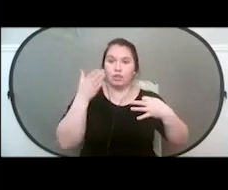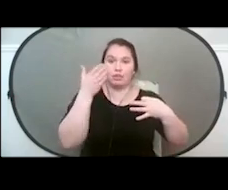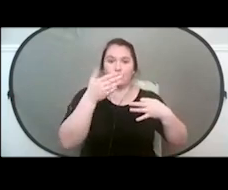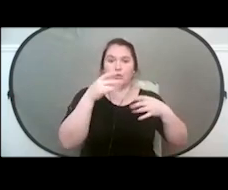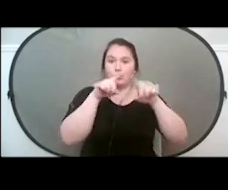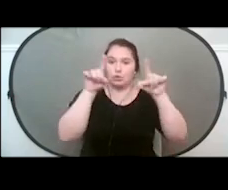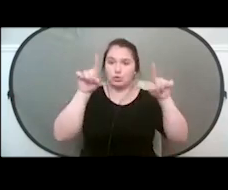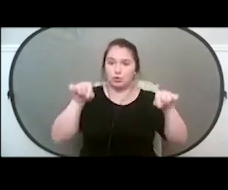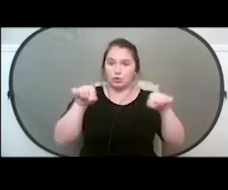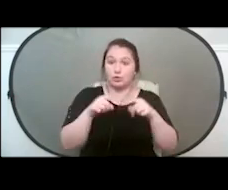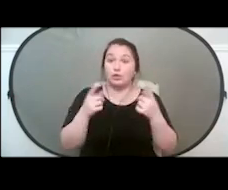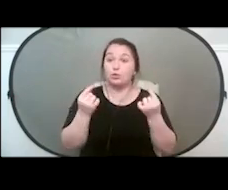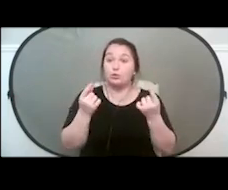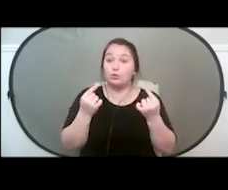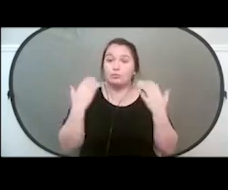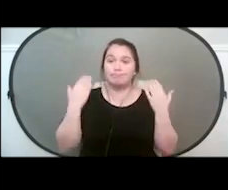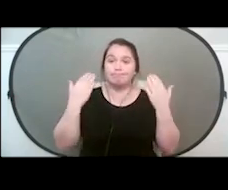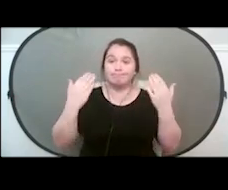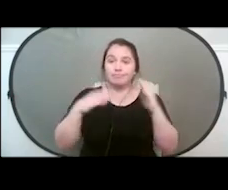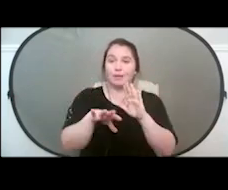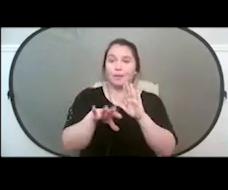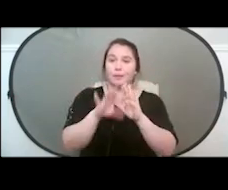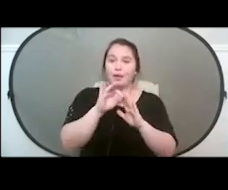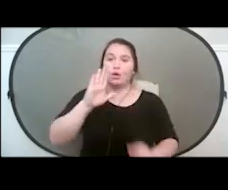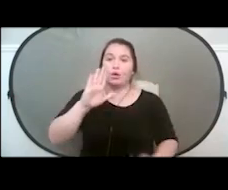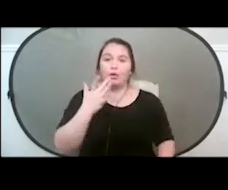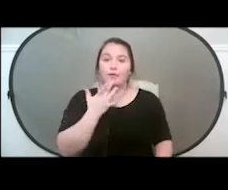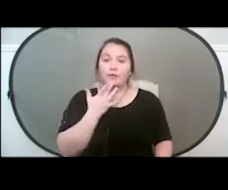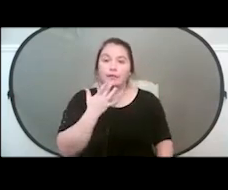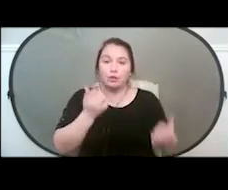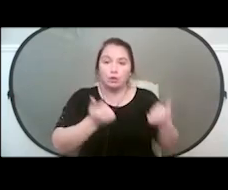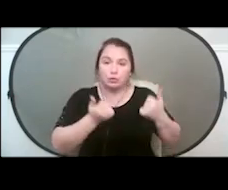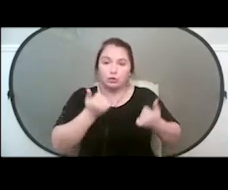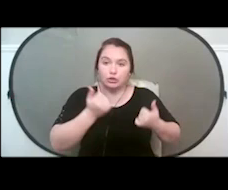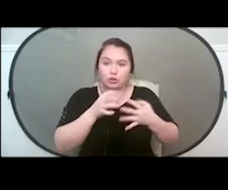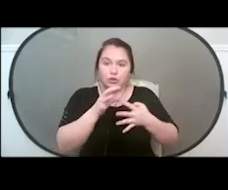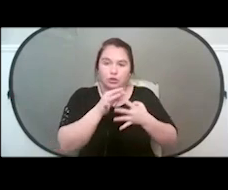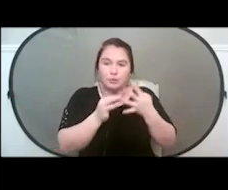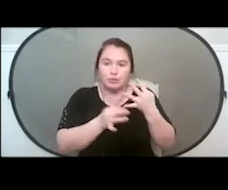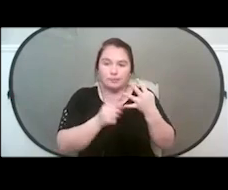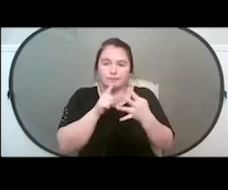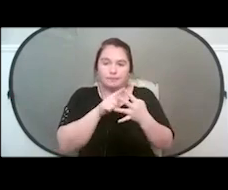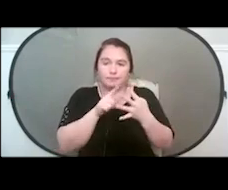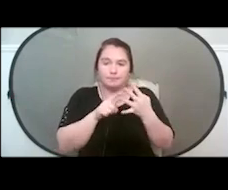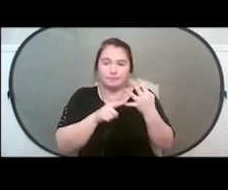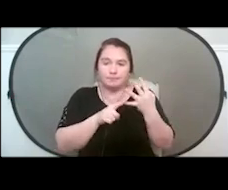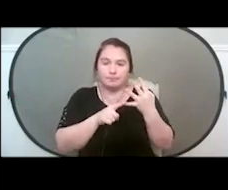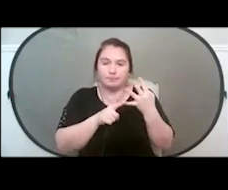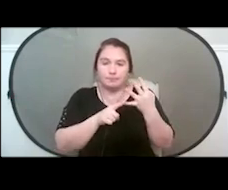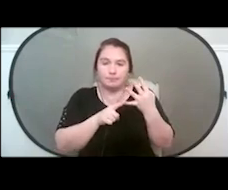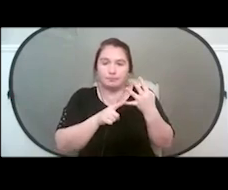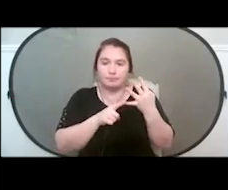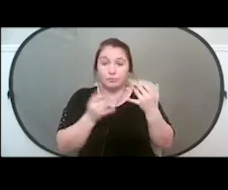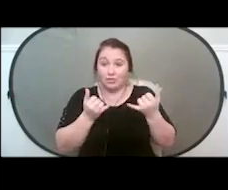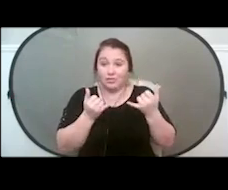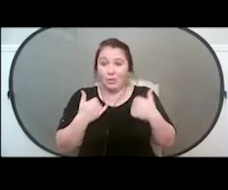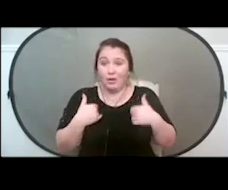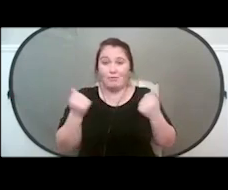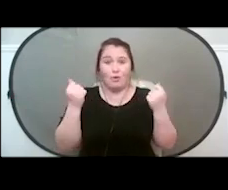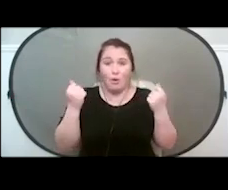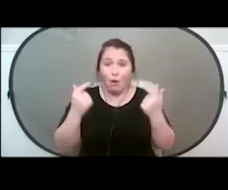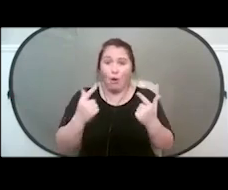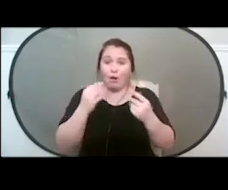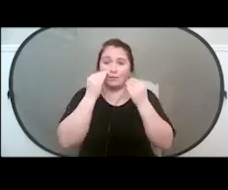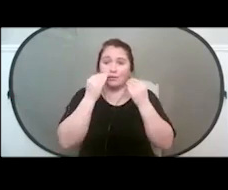you to choose your favorite option, knowing that you don't have all the information available, but you have